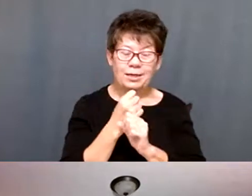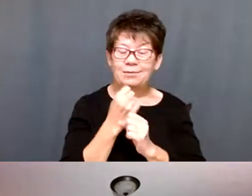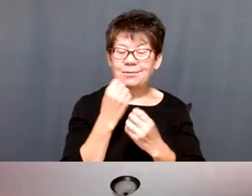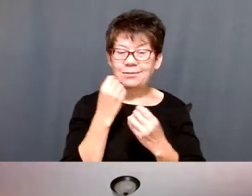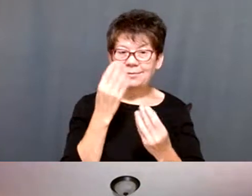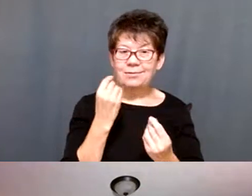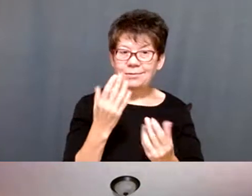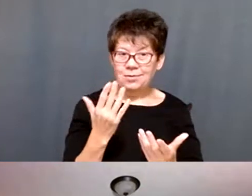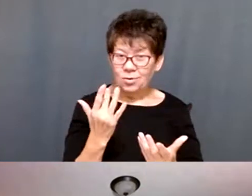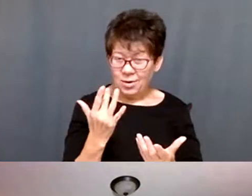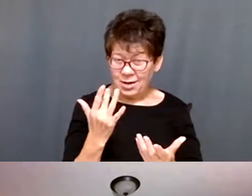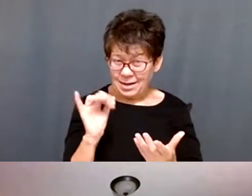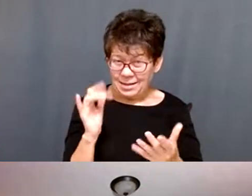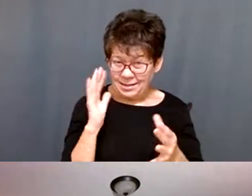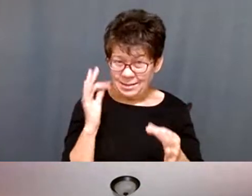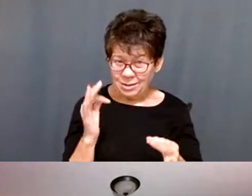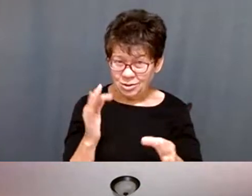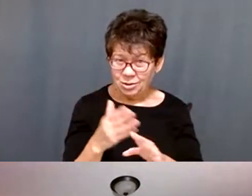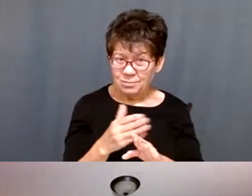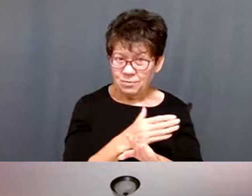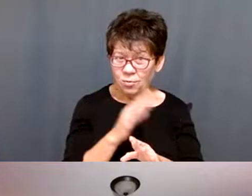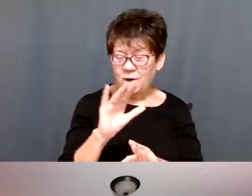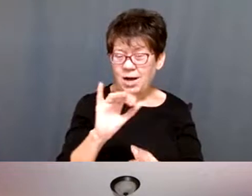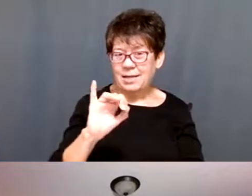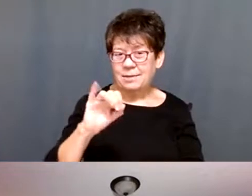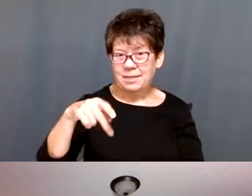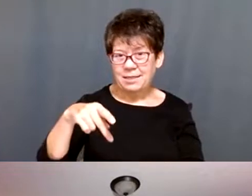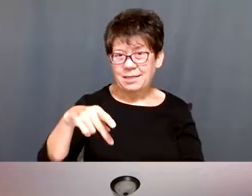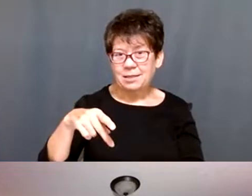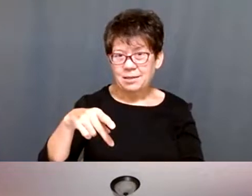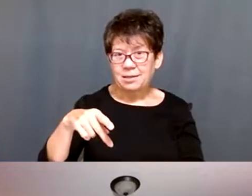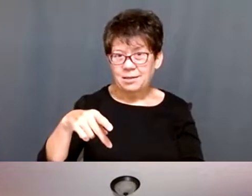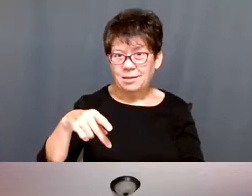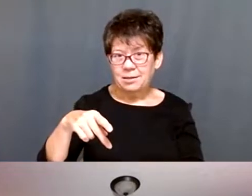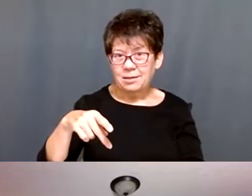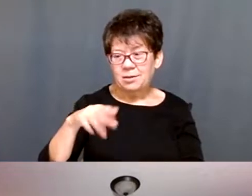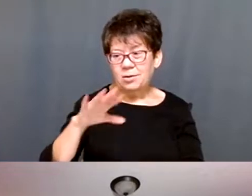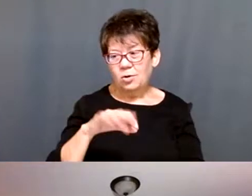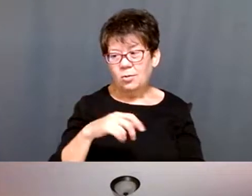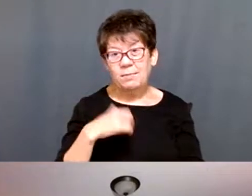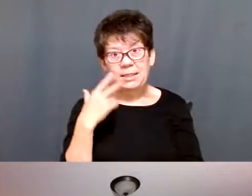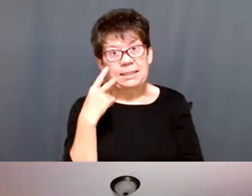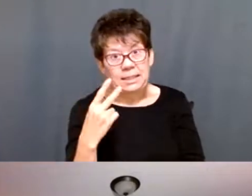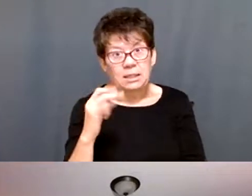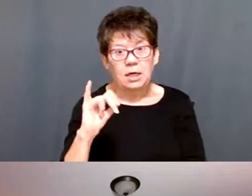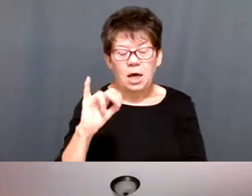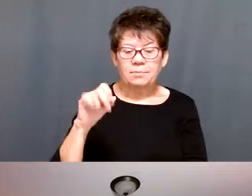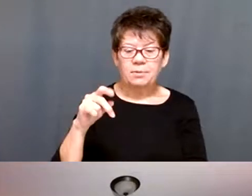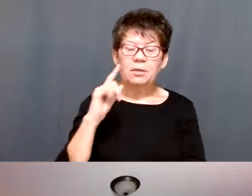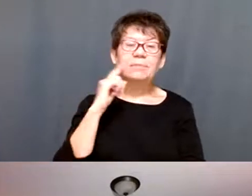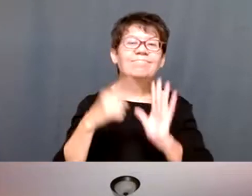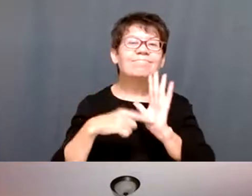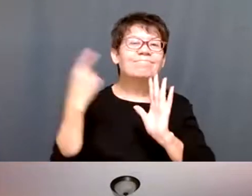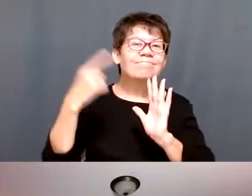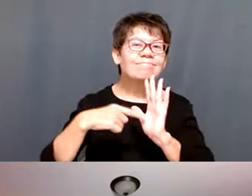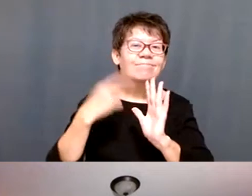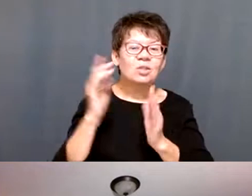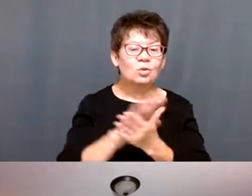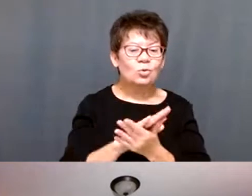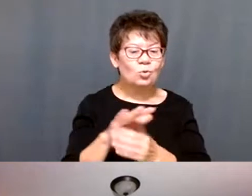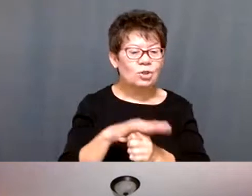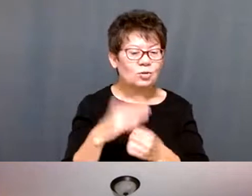you do make that decision before your IEP, before you've maybe seen an IEP. In some cases, school districts may